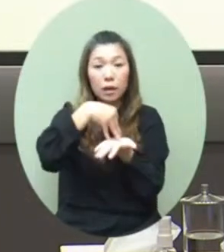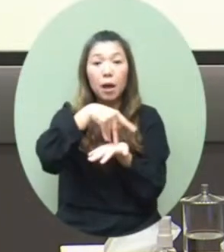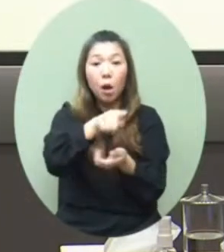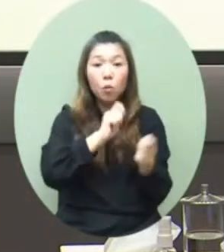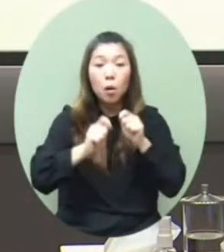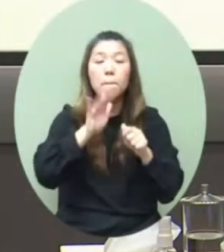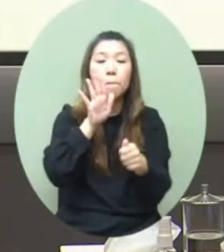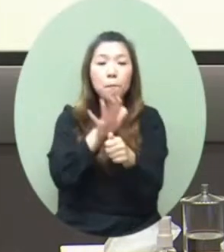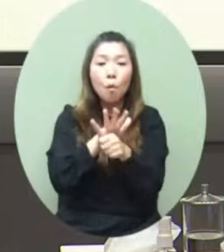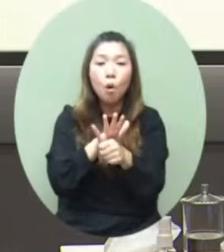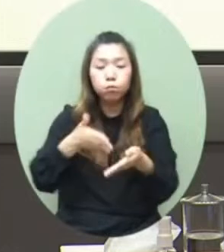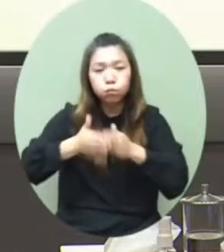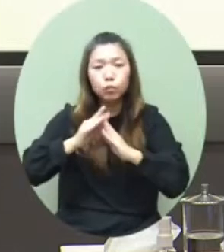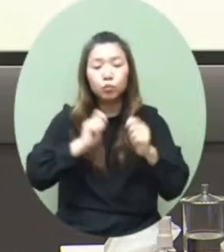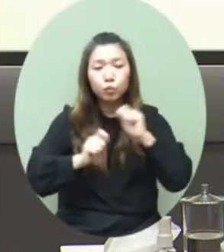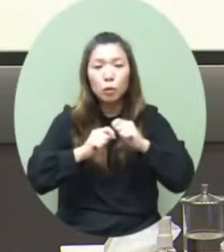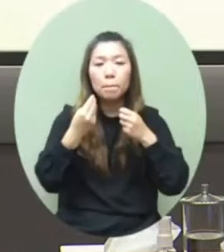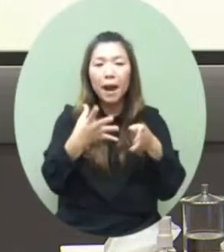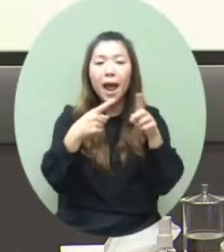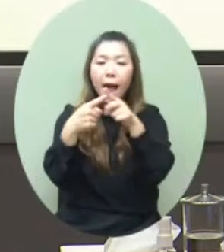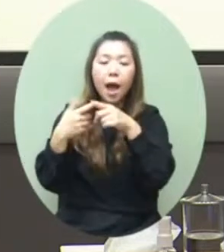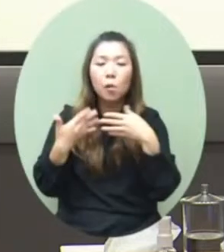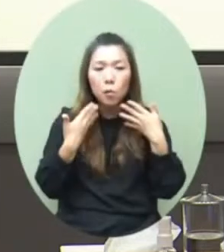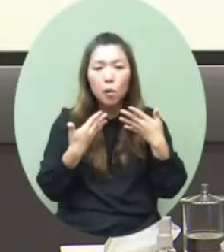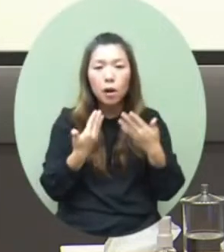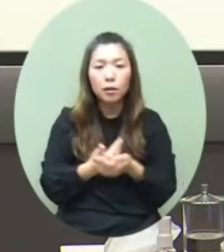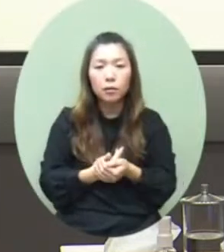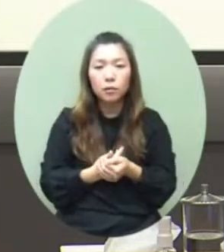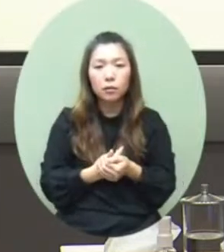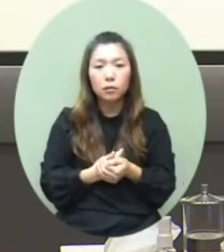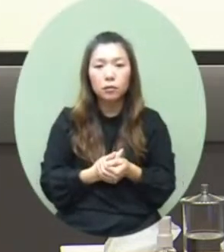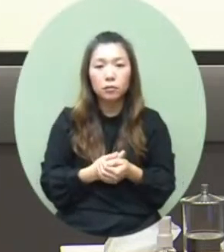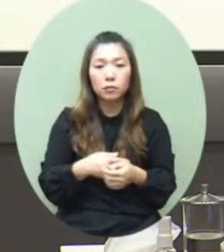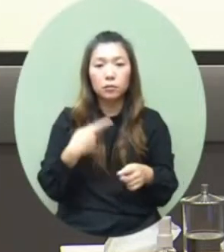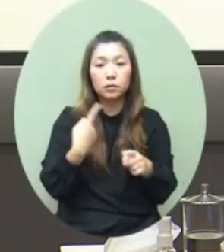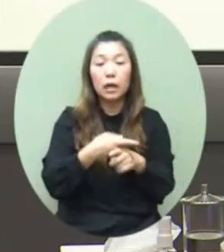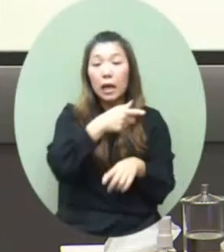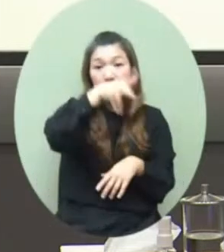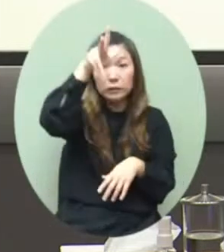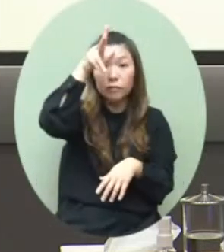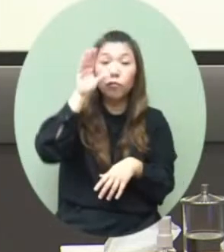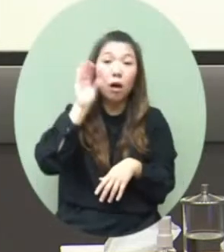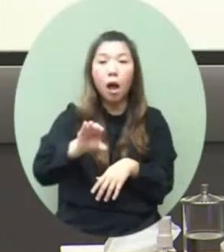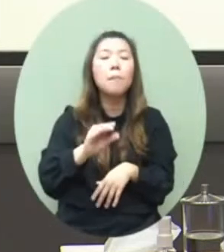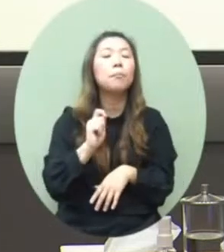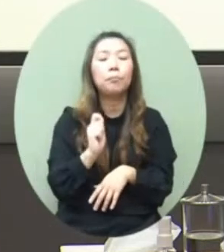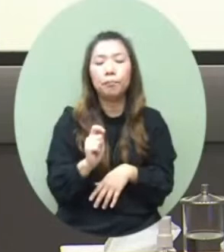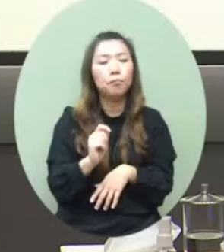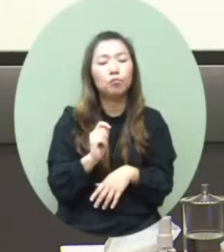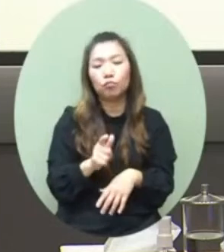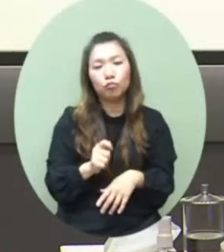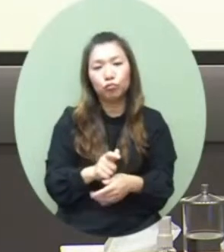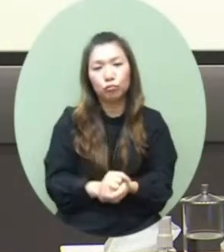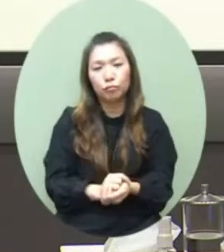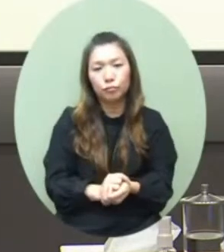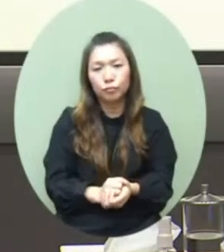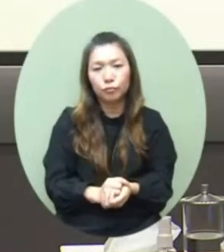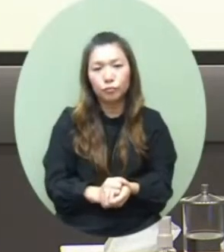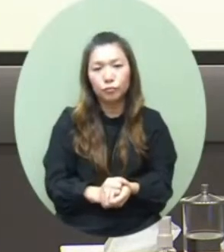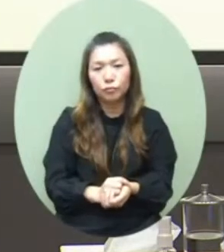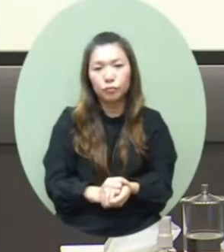Science Park, as well as Cyberport and the VTC. They will be running